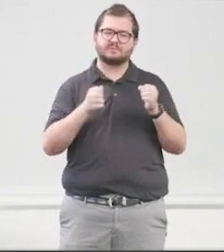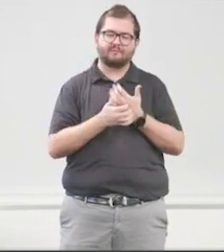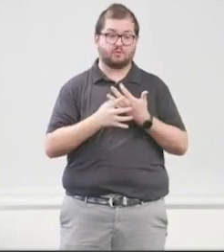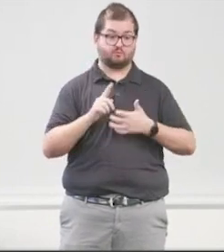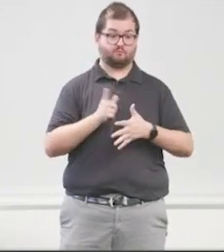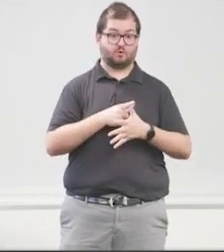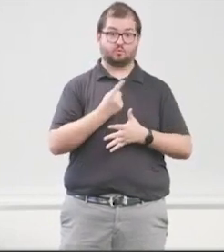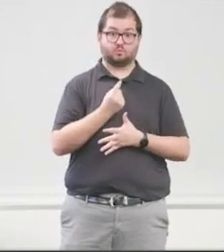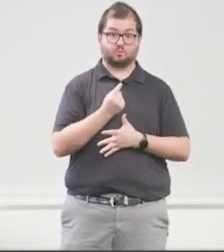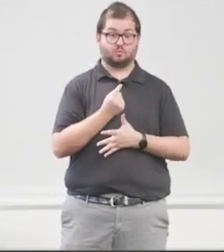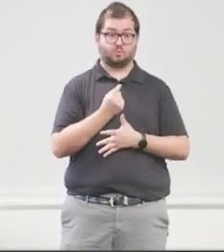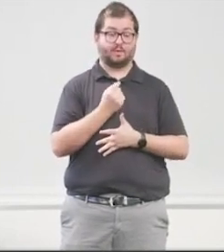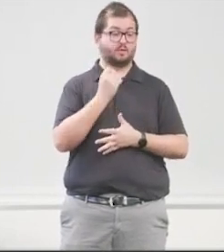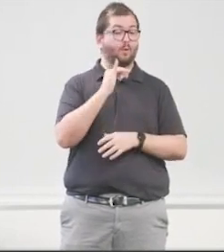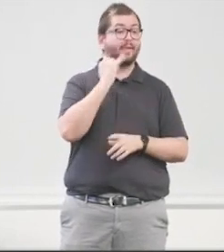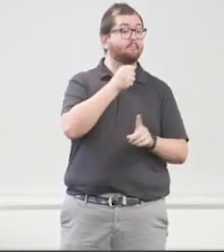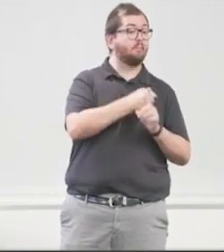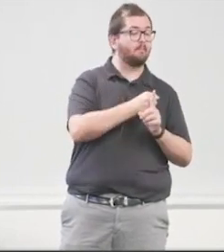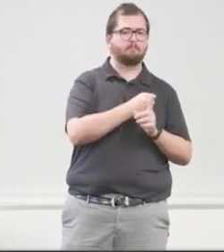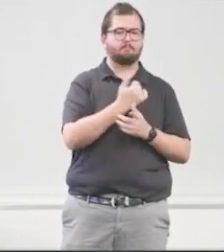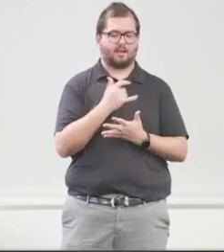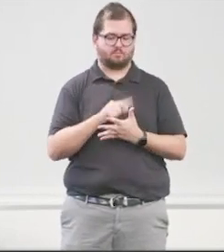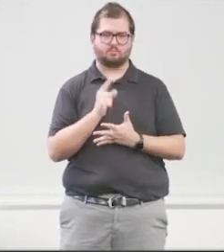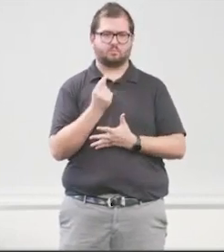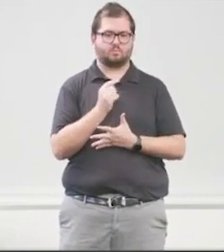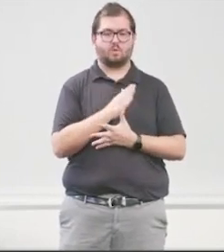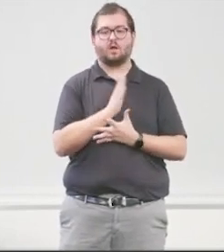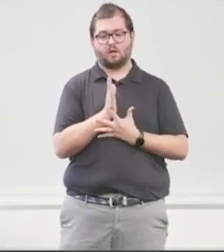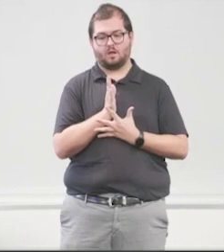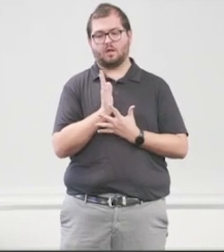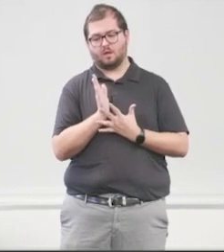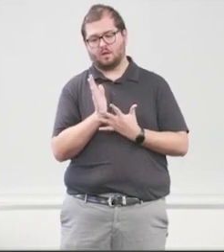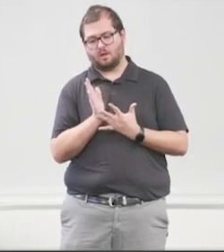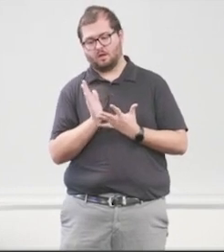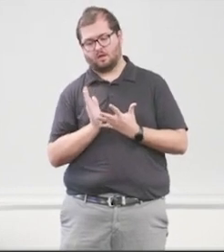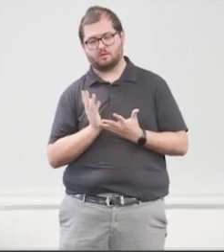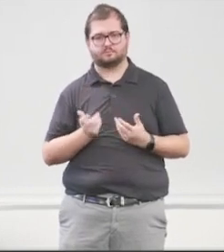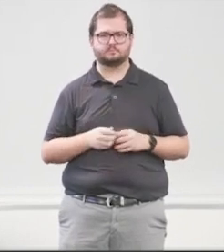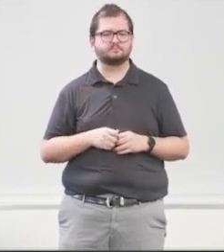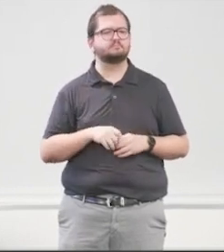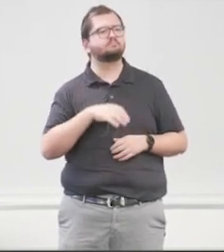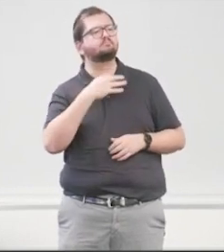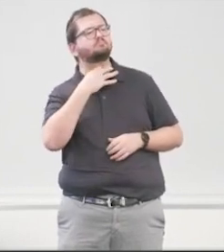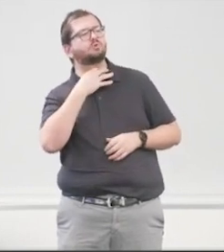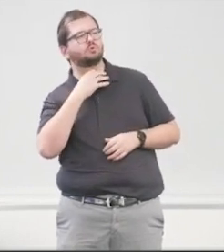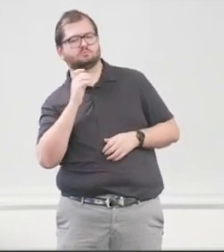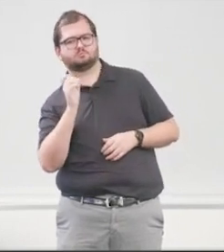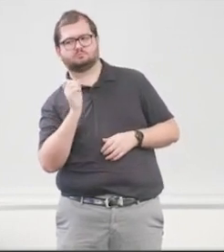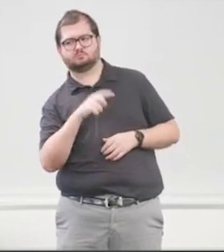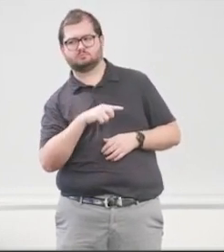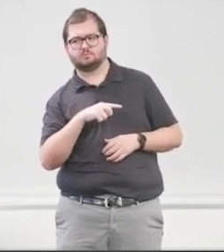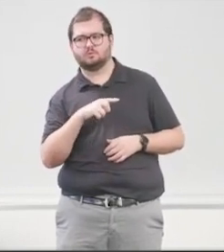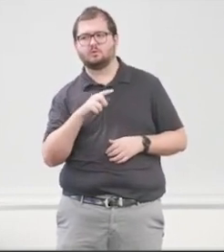one in the event of X? And so you already know how that looks for your environment. Can I ask a question? How many of you guys out here, EMS,